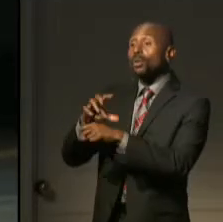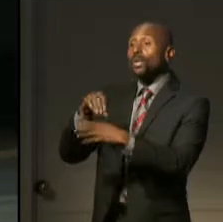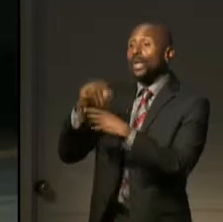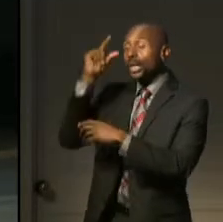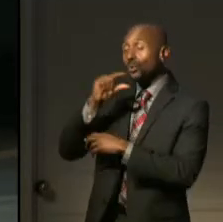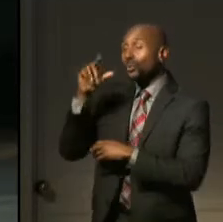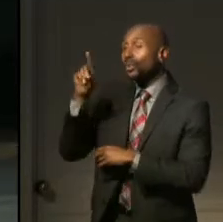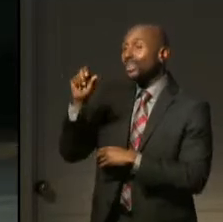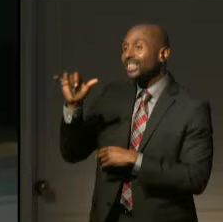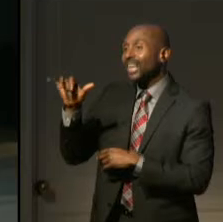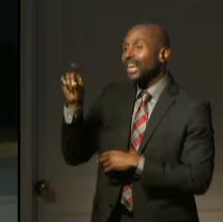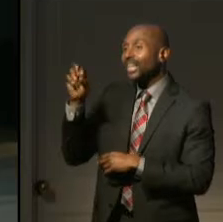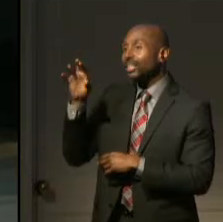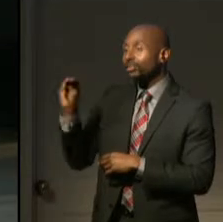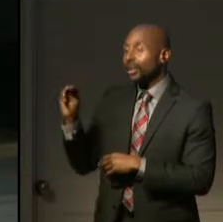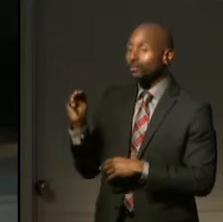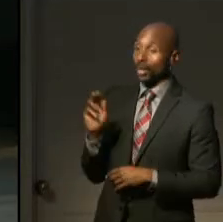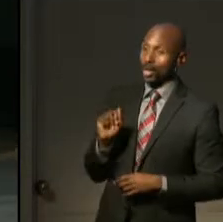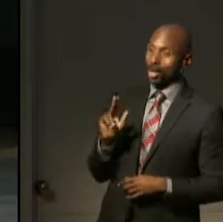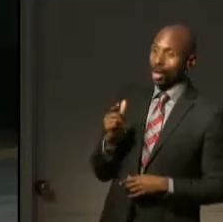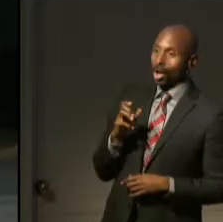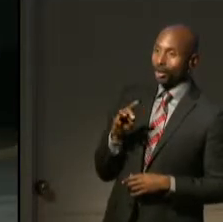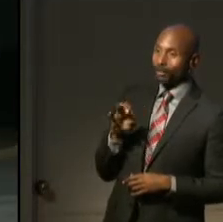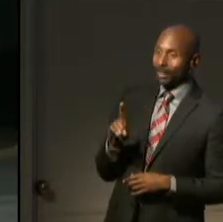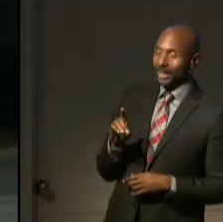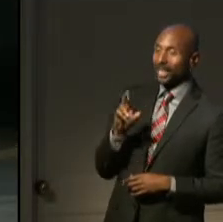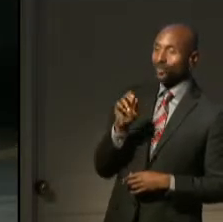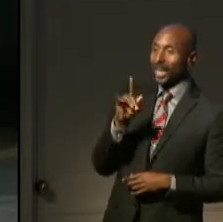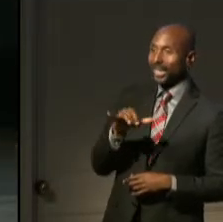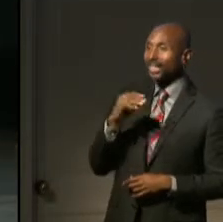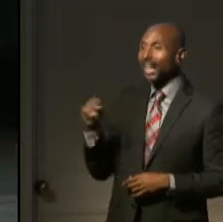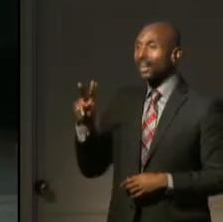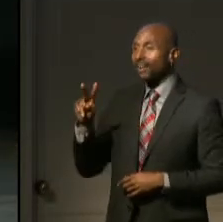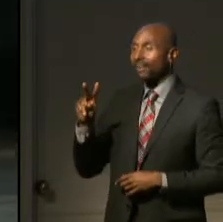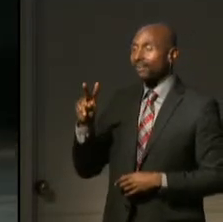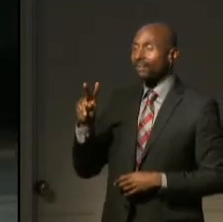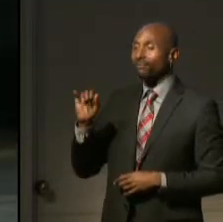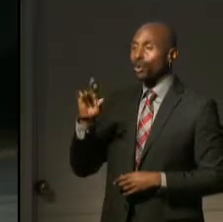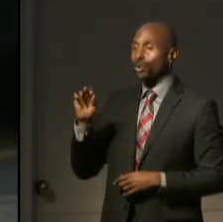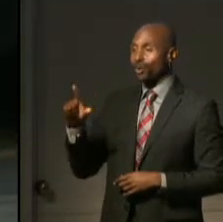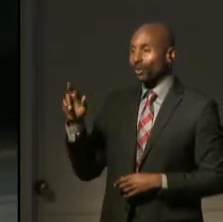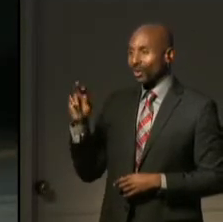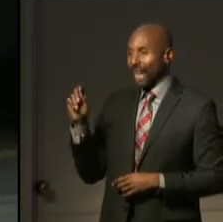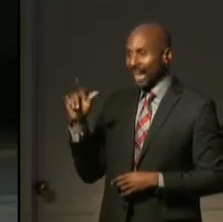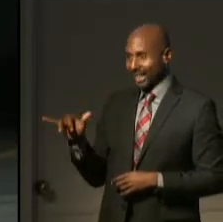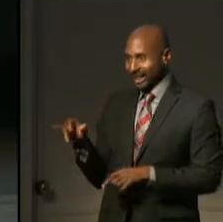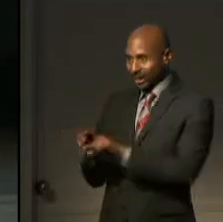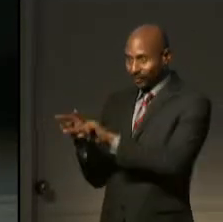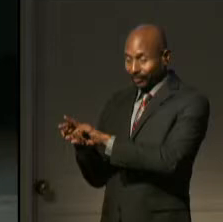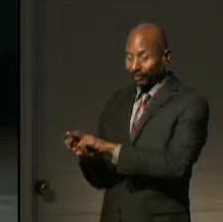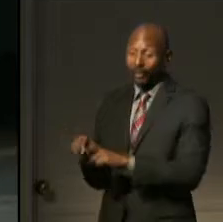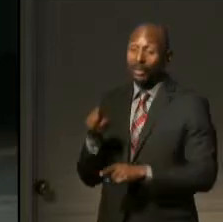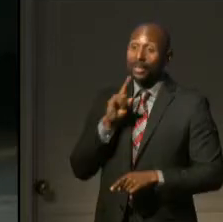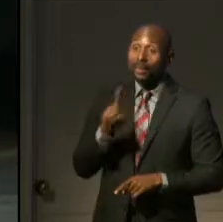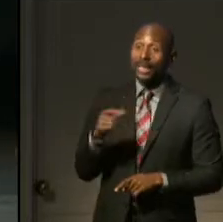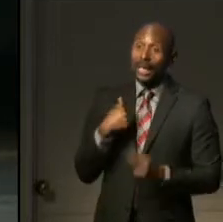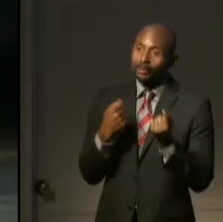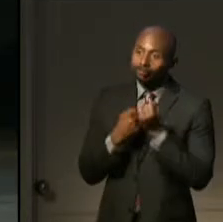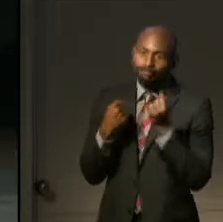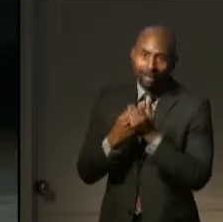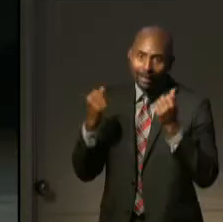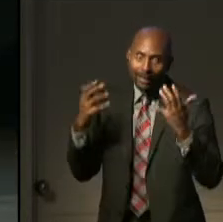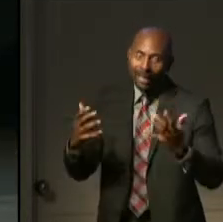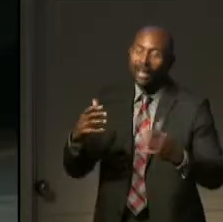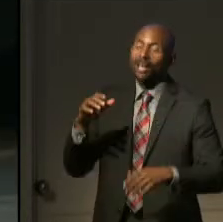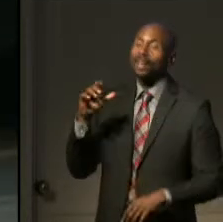and virtual reality projects. And let's see here. I'm a big fan of the Long Now Foundation, and also thanks